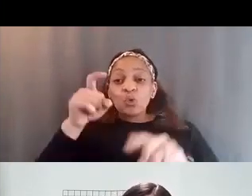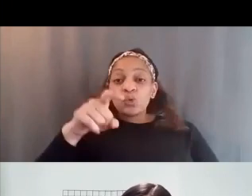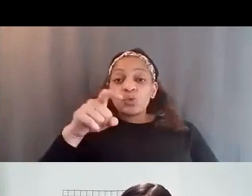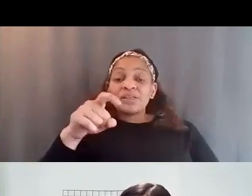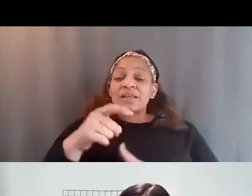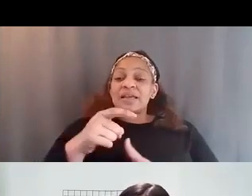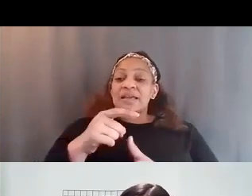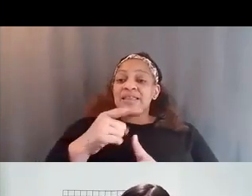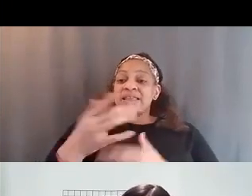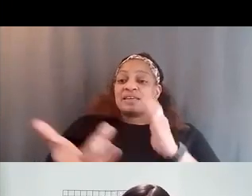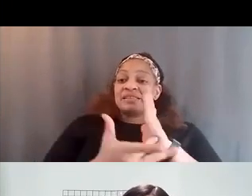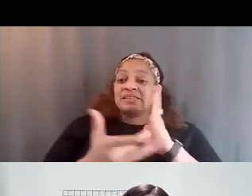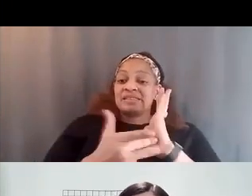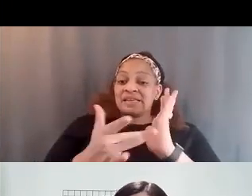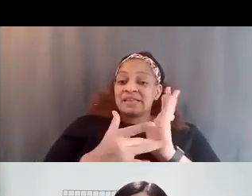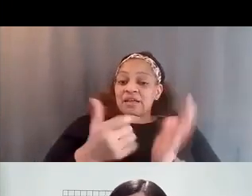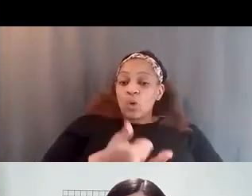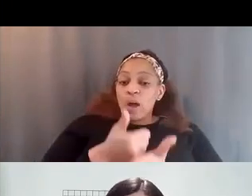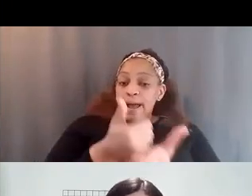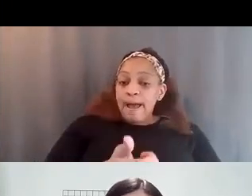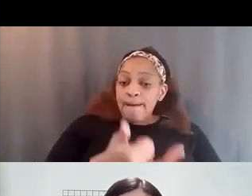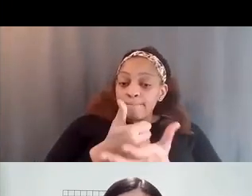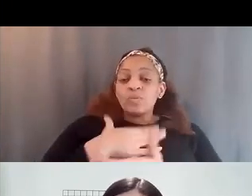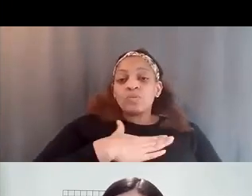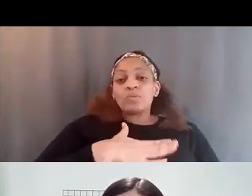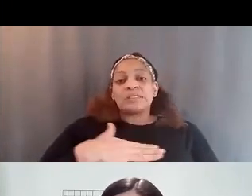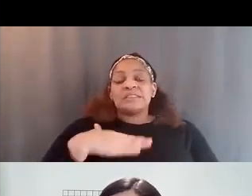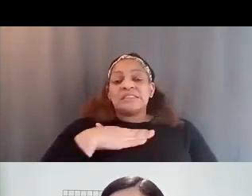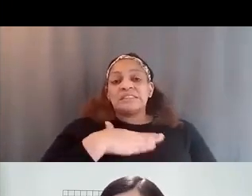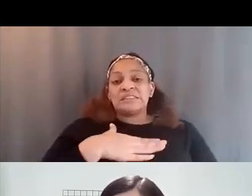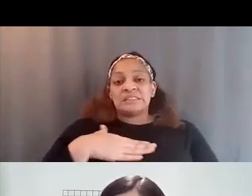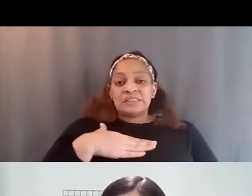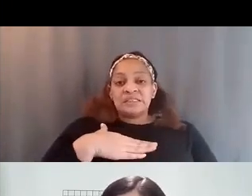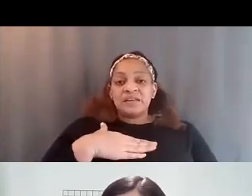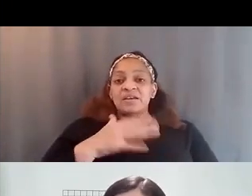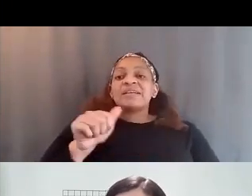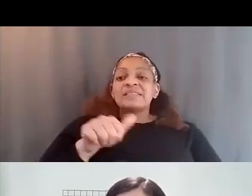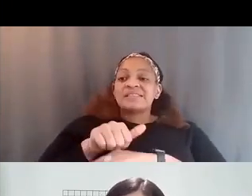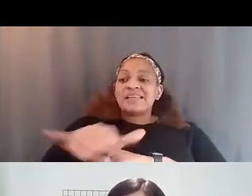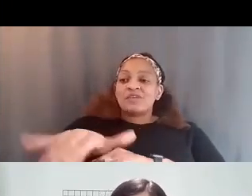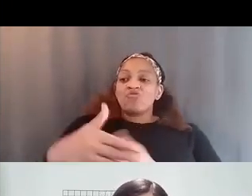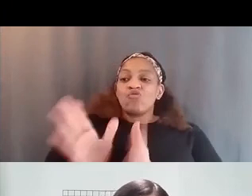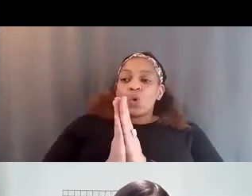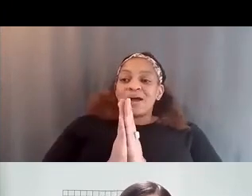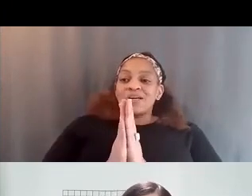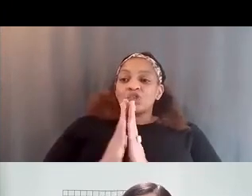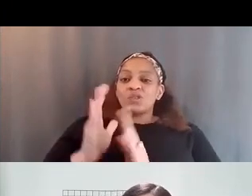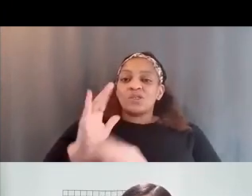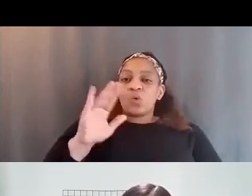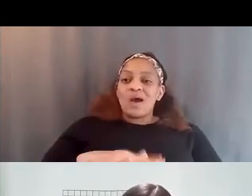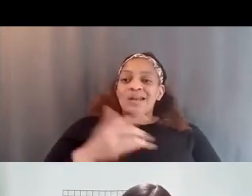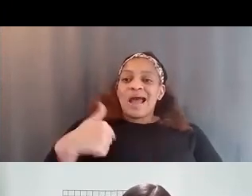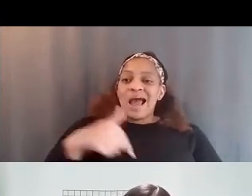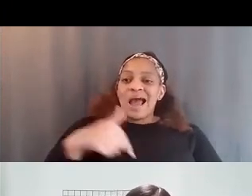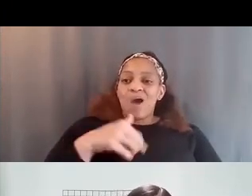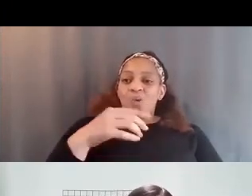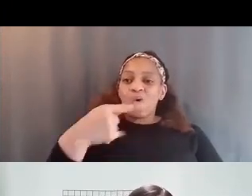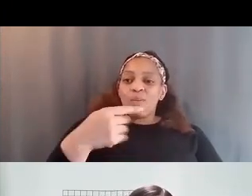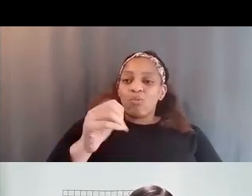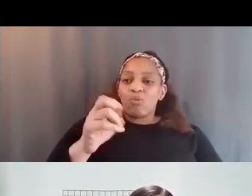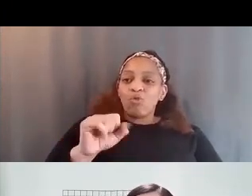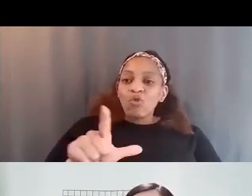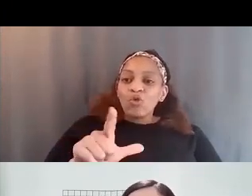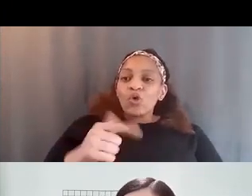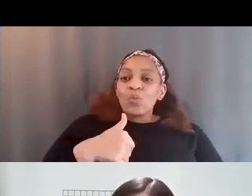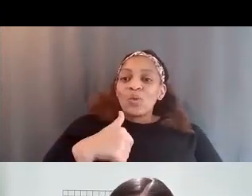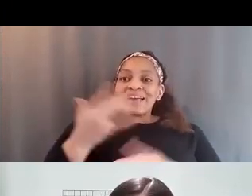one of our subject matter experts, please submit your requests on our portal. We are eager to help. A friendly